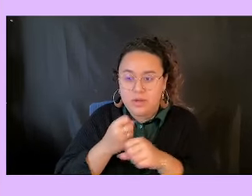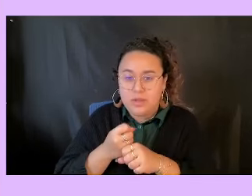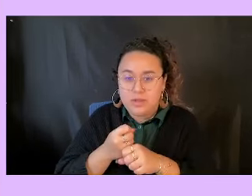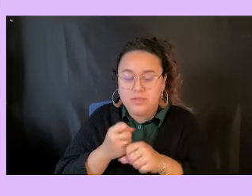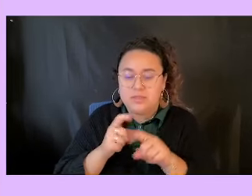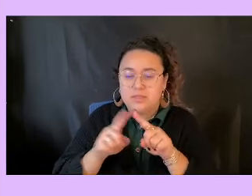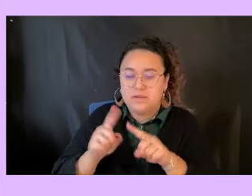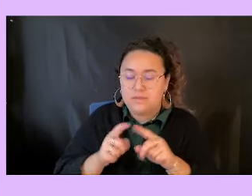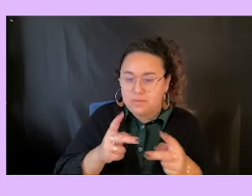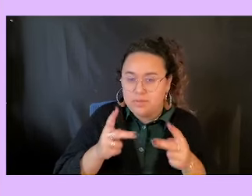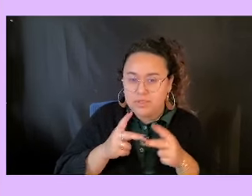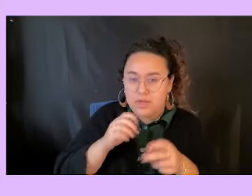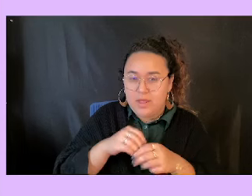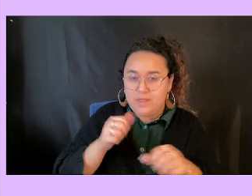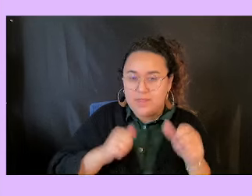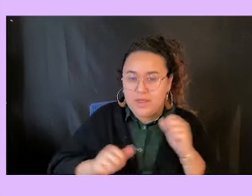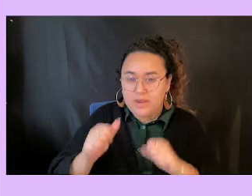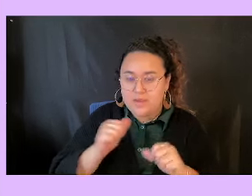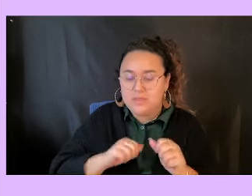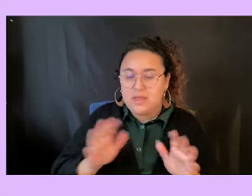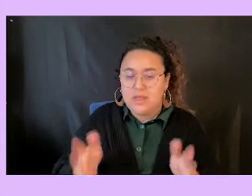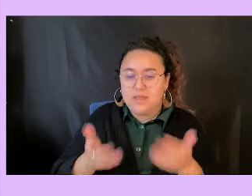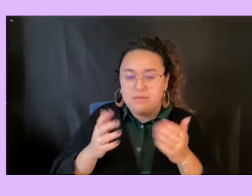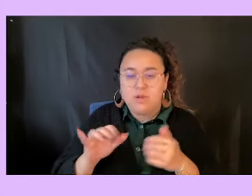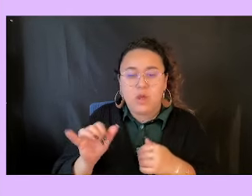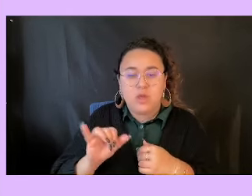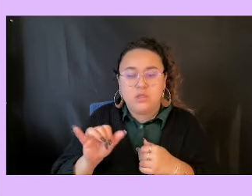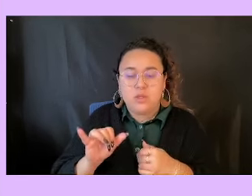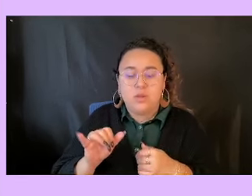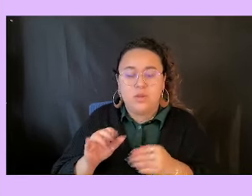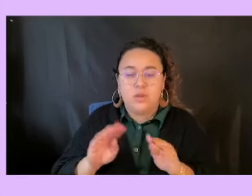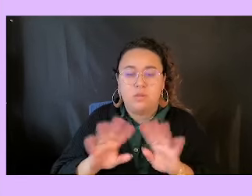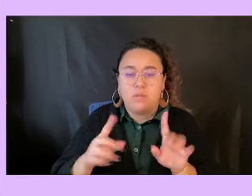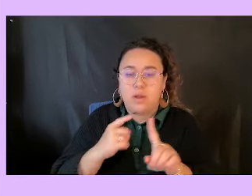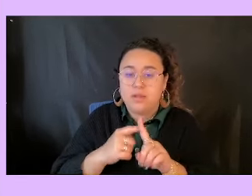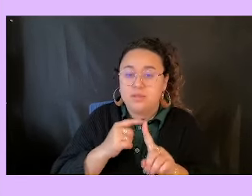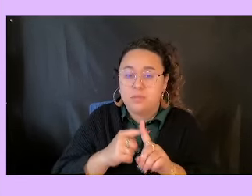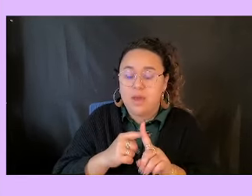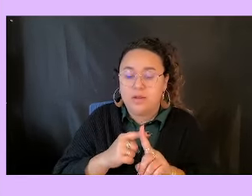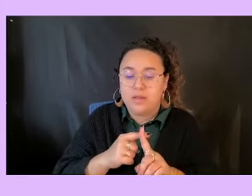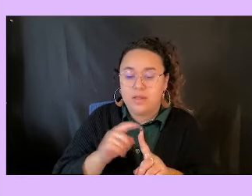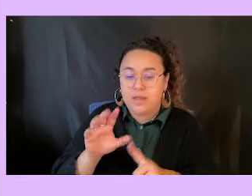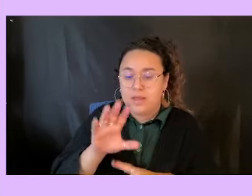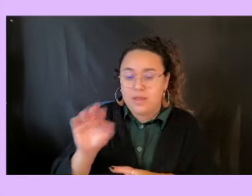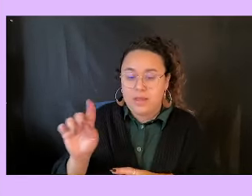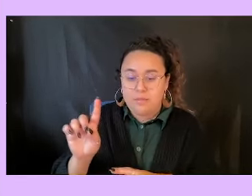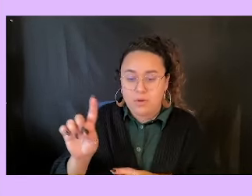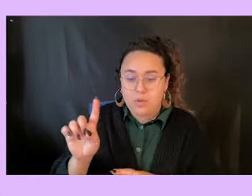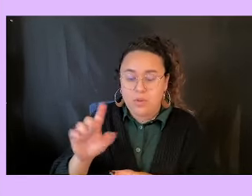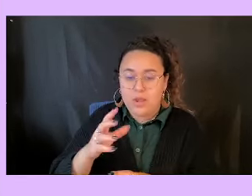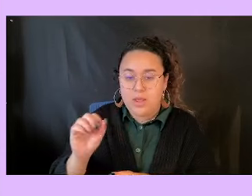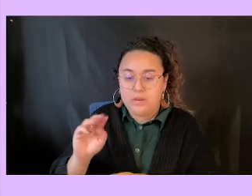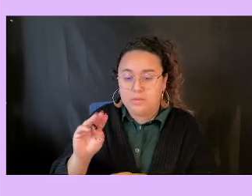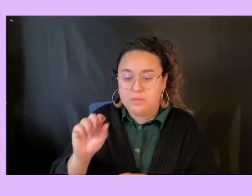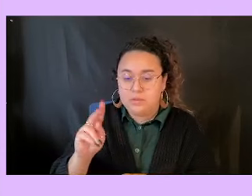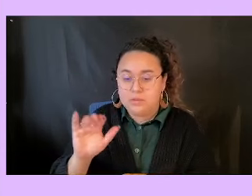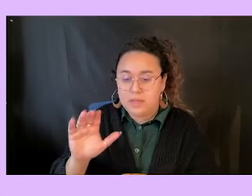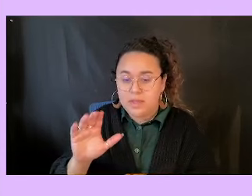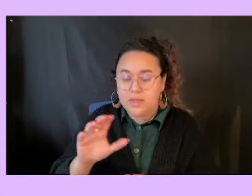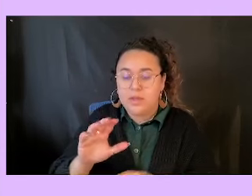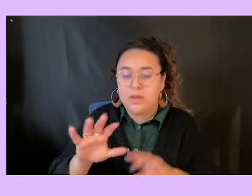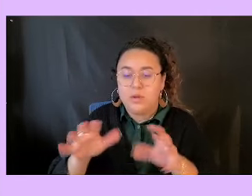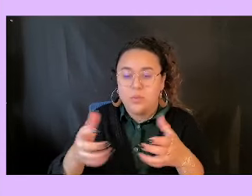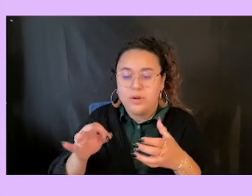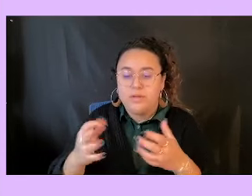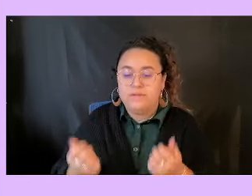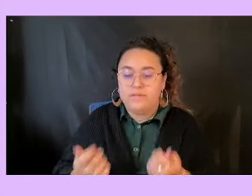seats in theaters, I'll lift up also the bright spot that is Company One and Mosaic and Crowded Fire and Perseverance and